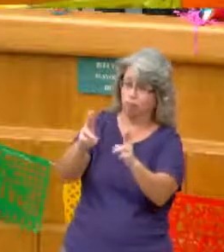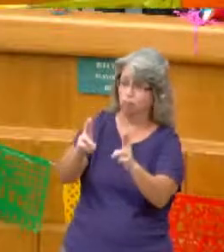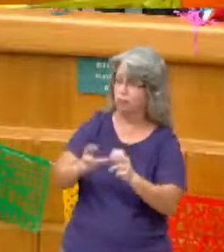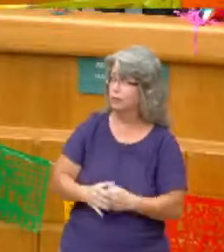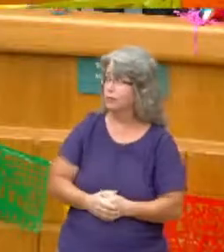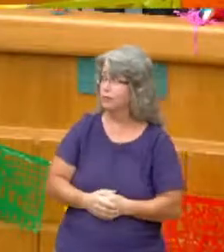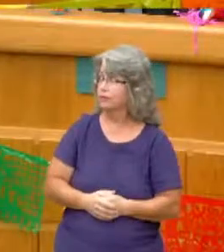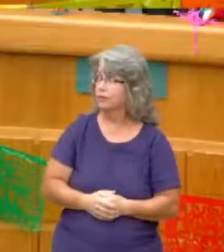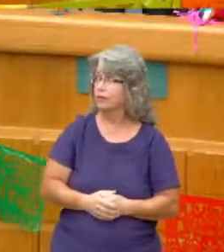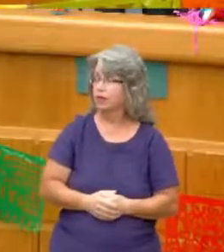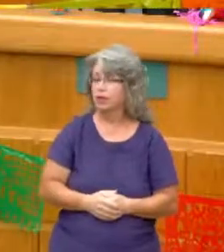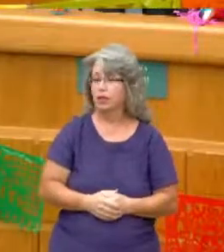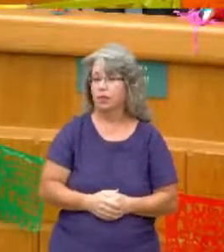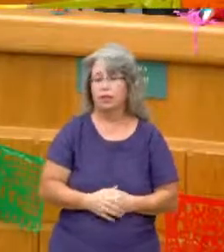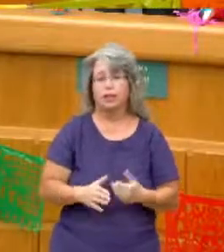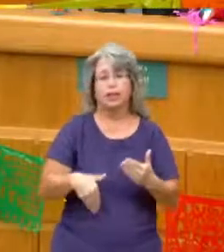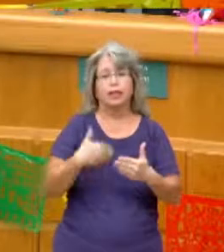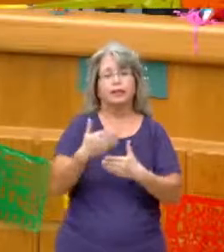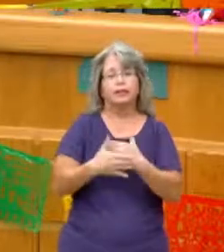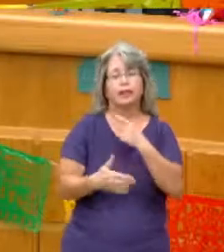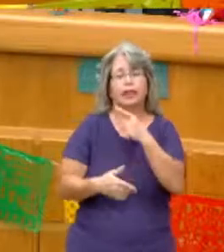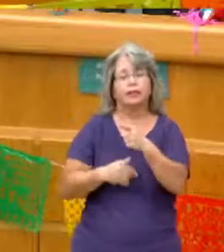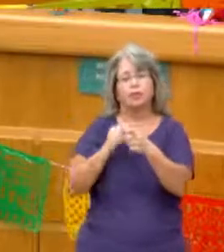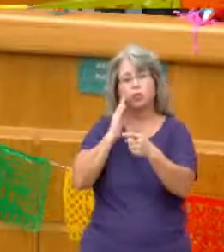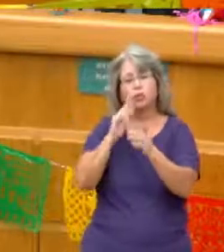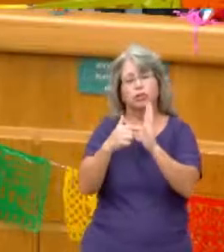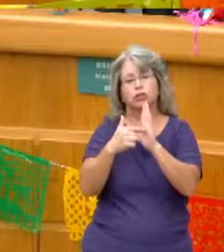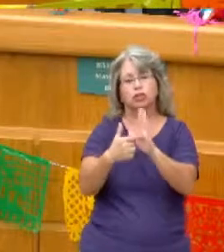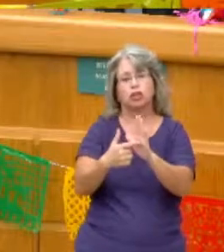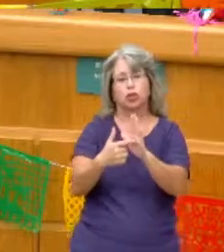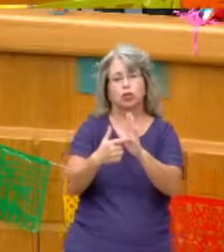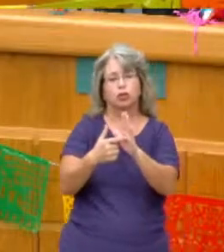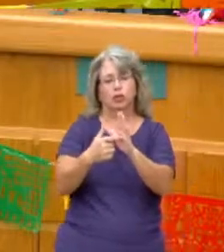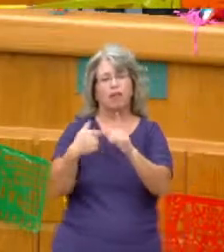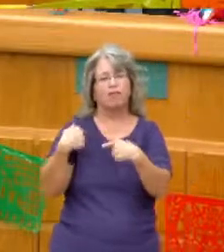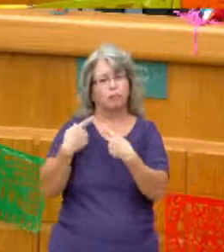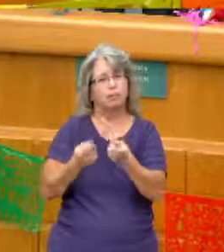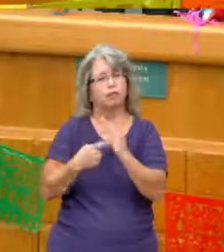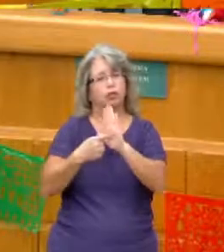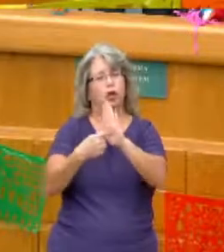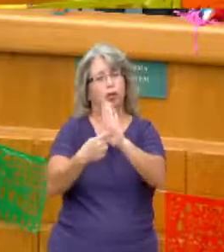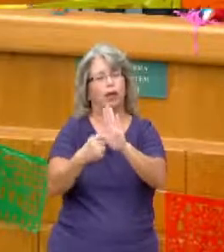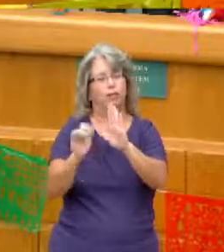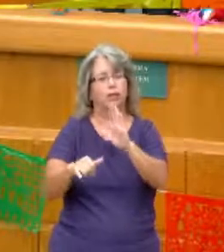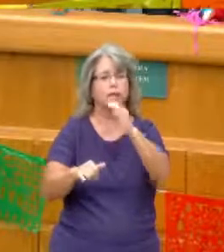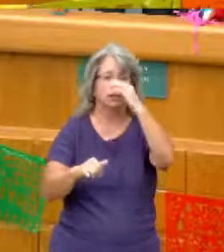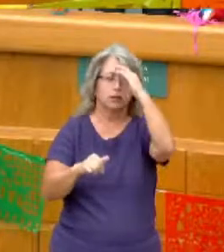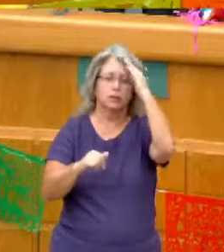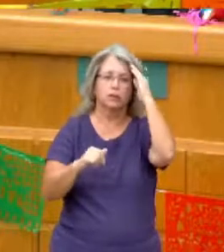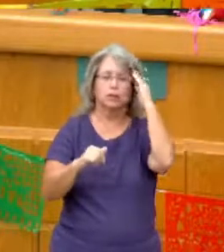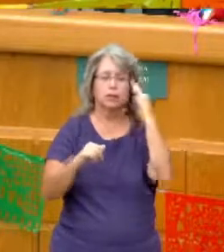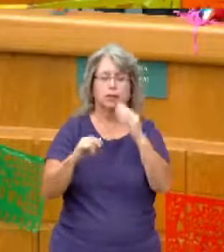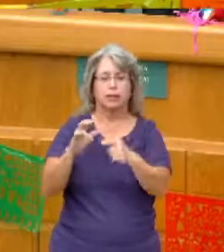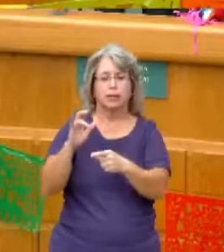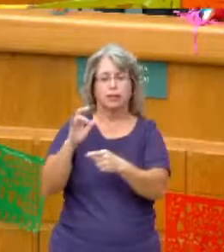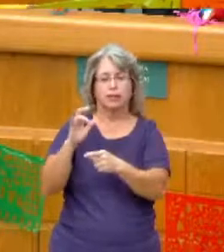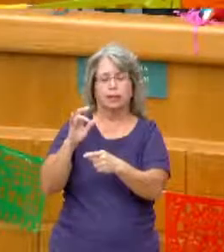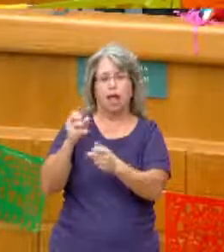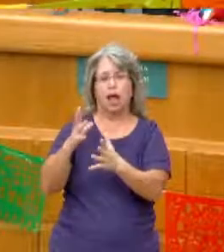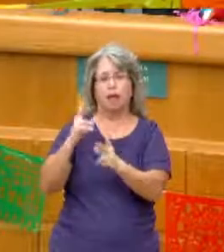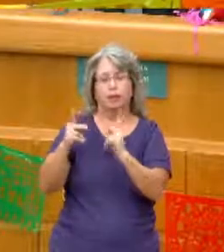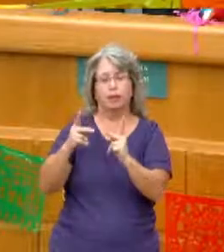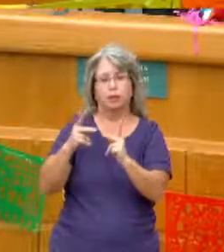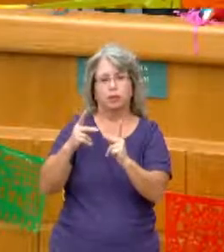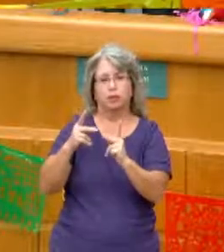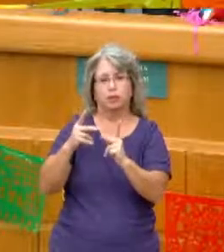we normally show you on the vaccinated versus the unvaccinated. So a lot of people have been requesting this. And so what